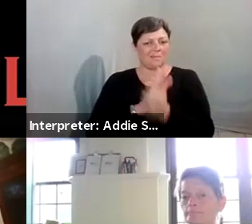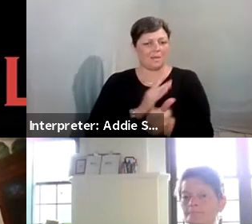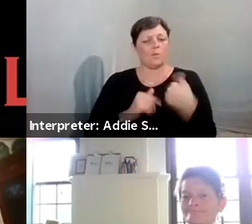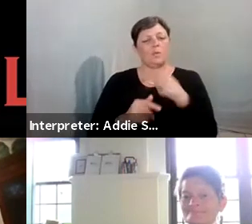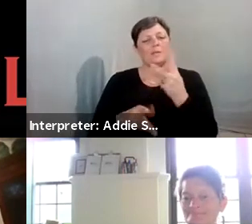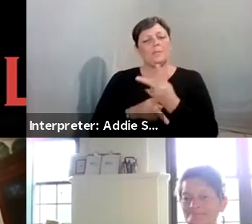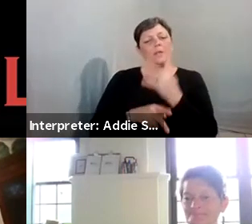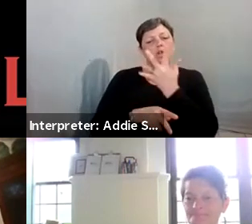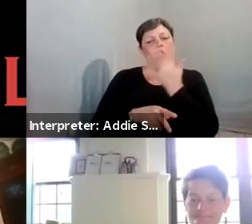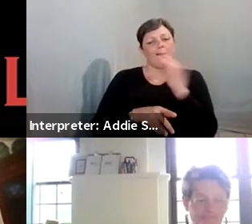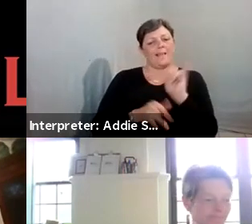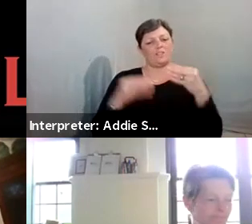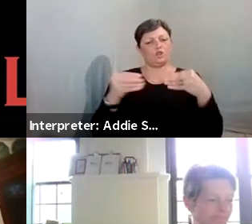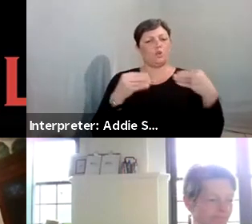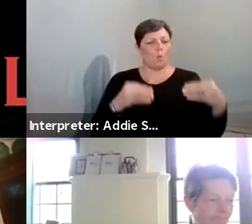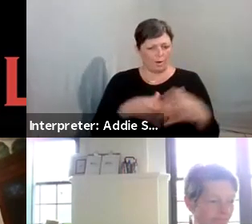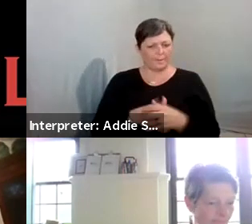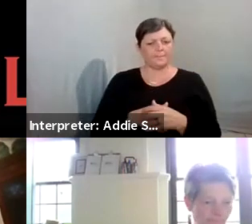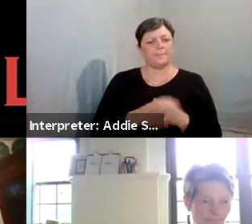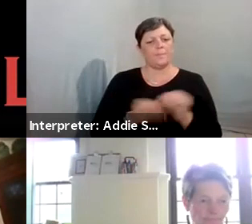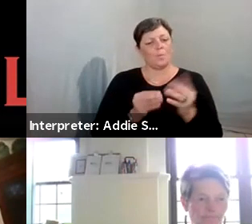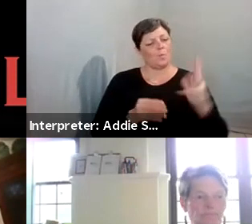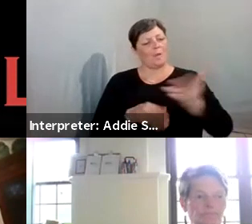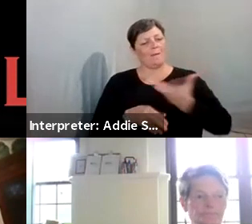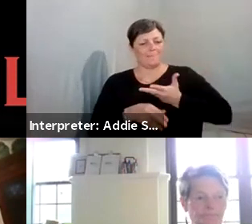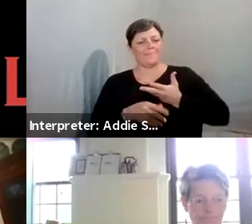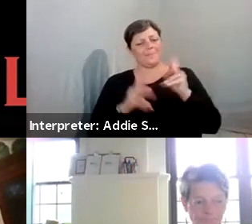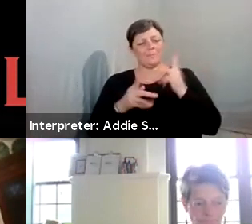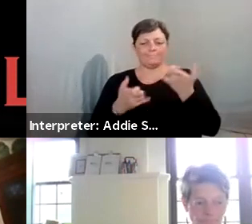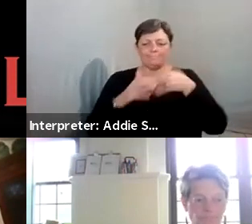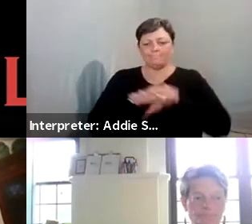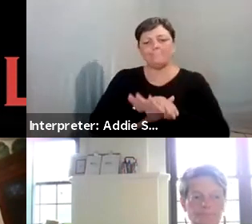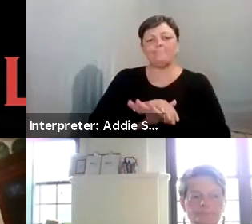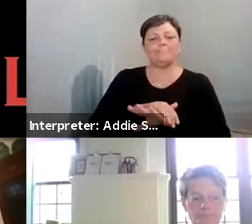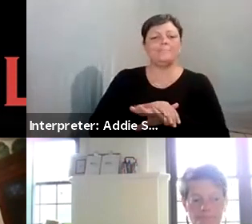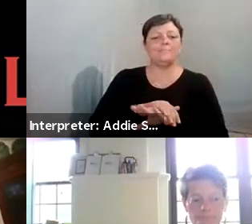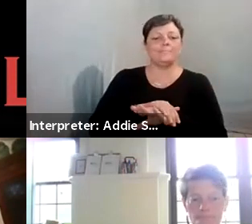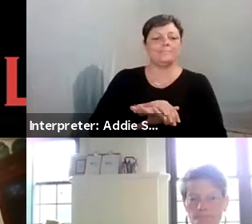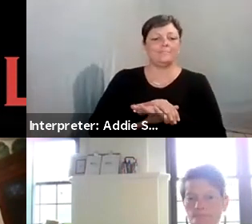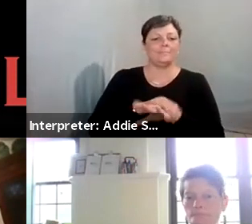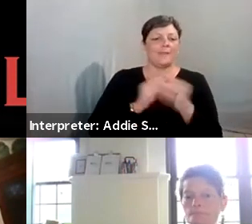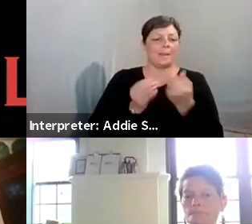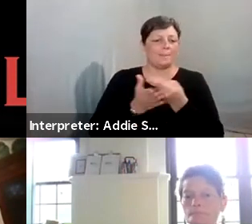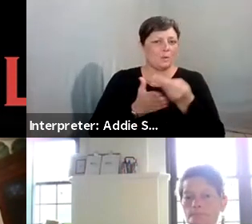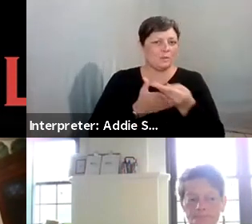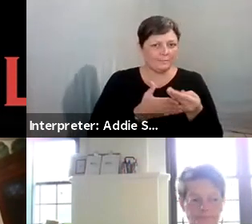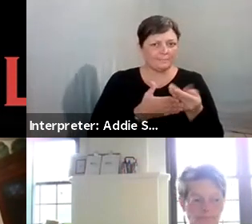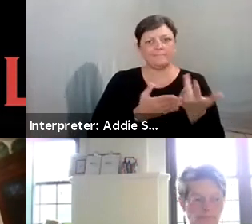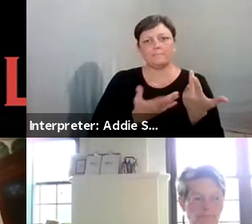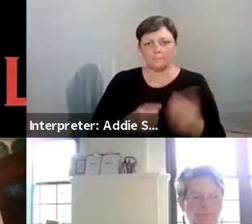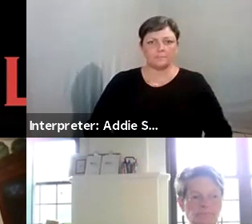look nice and look welcoming, that somebody would want to go in there and you know, purchase something.